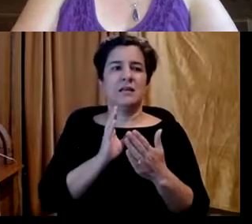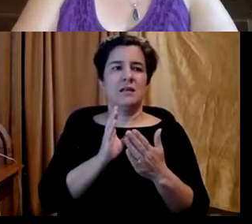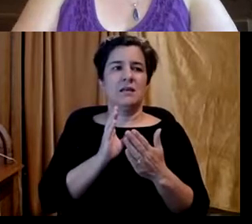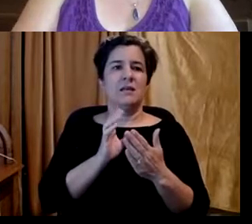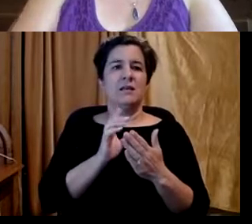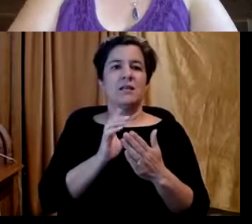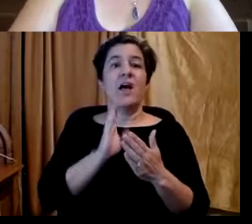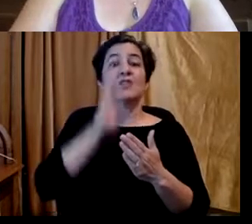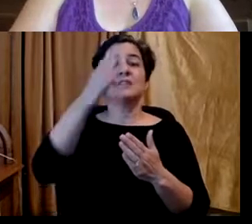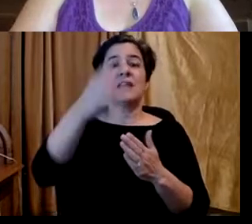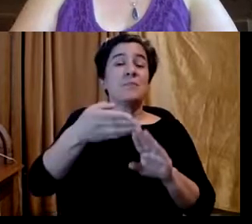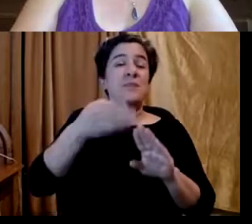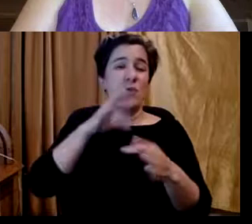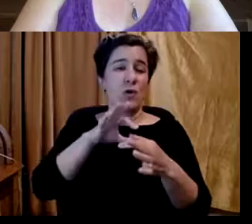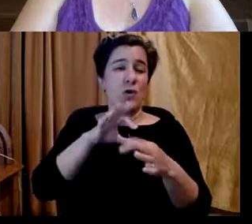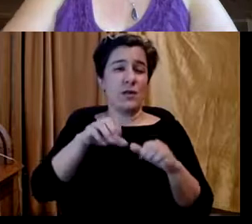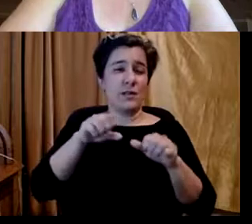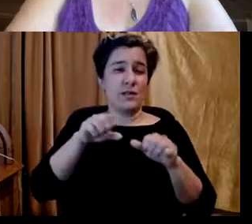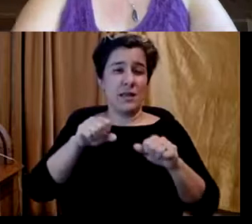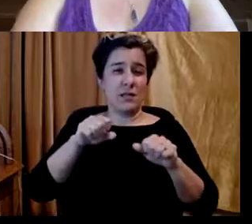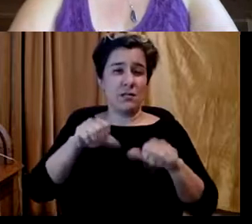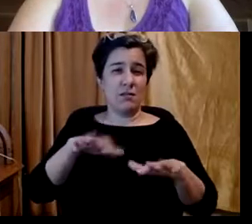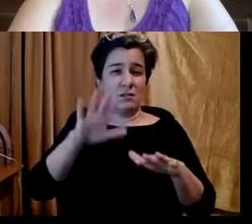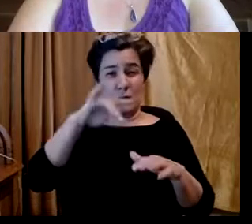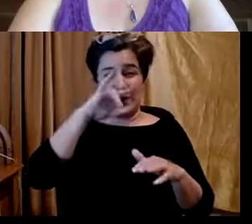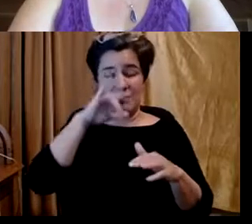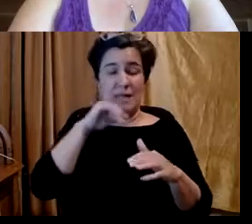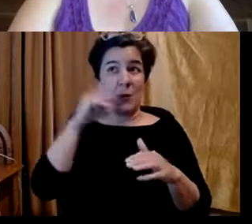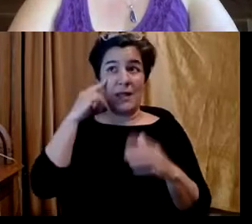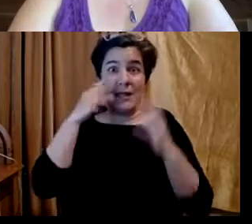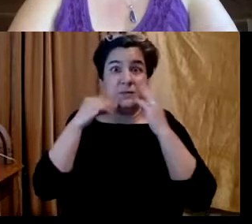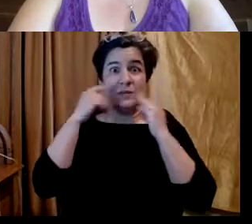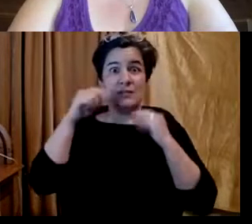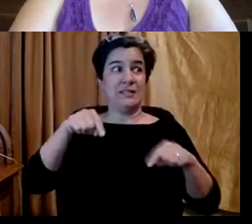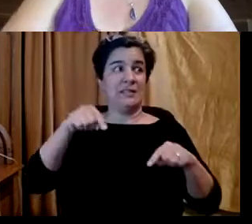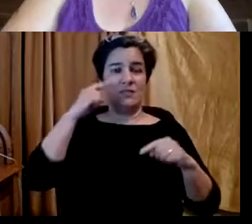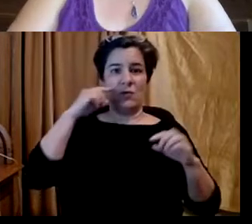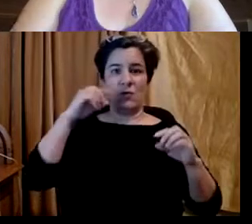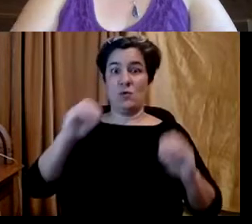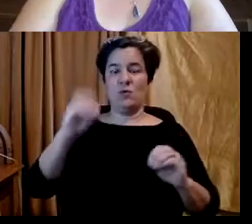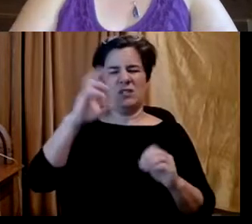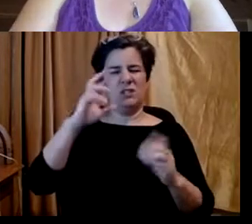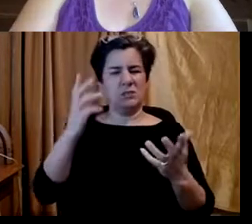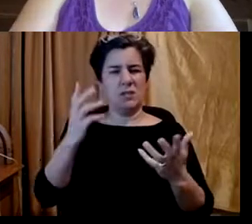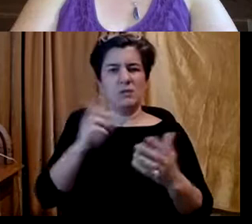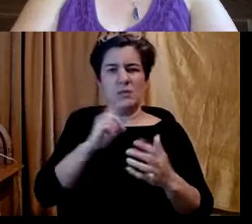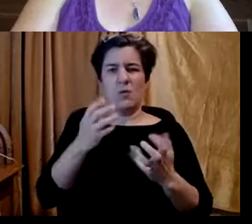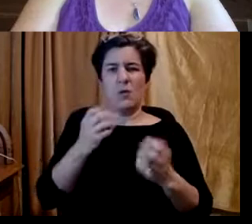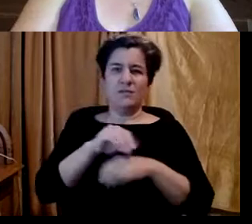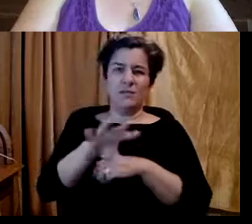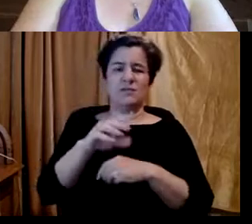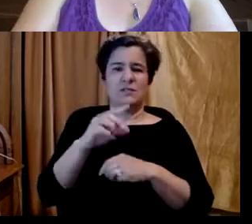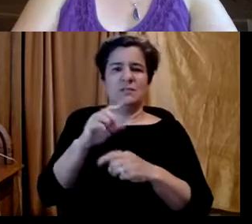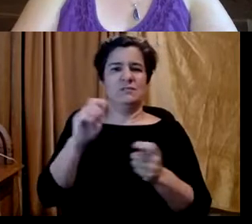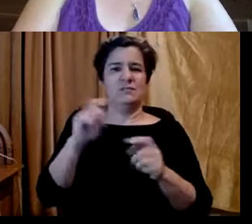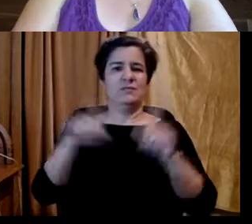children. I don't believe I went through this for no reason. But I also just want to make a difference in this world. I wear